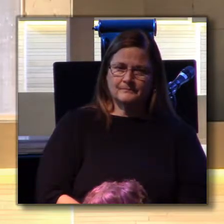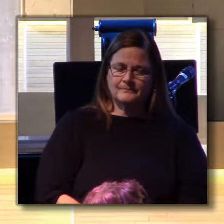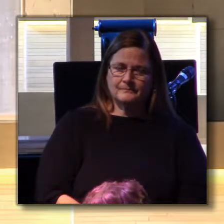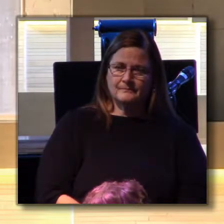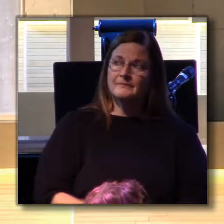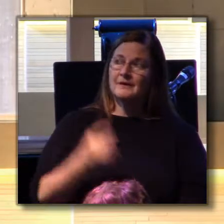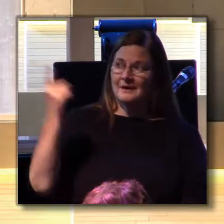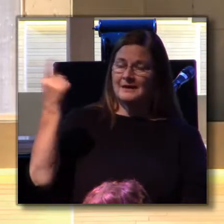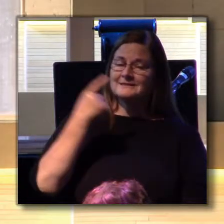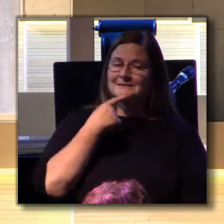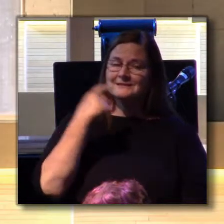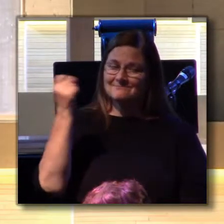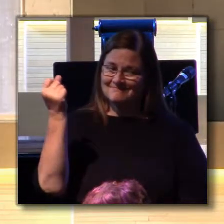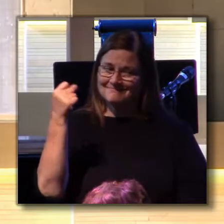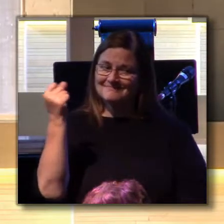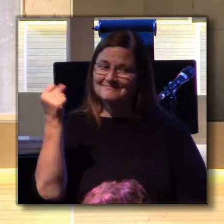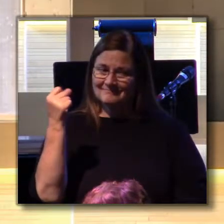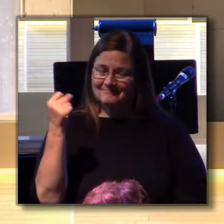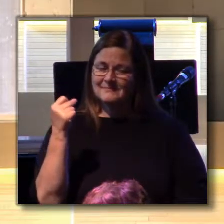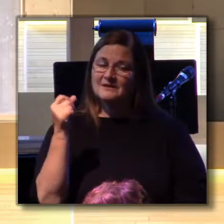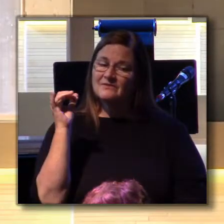yes, even that.